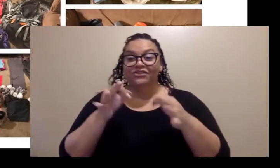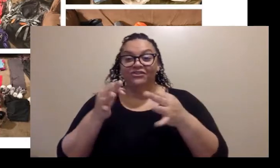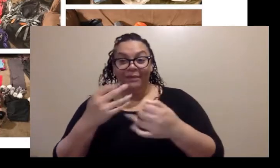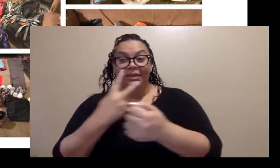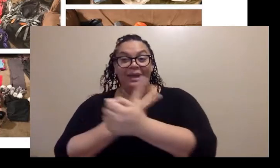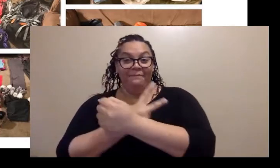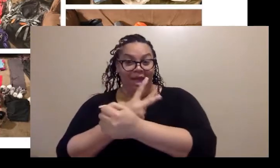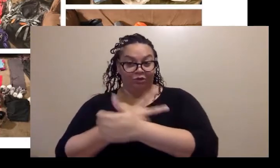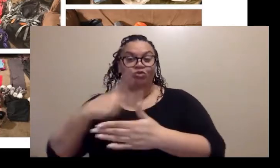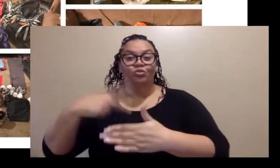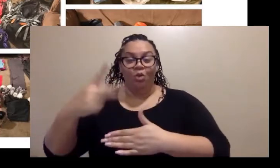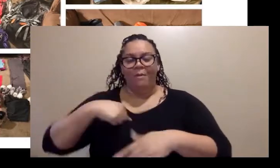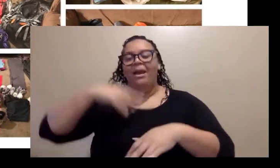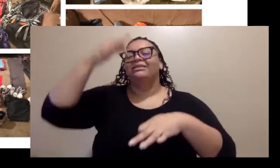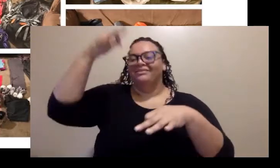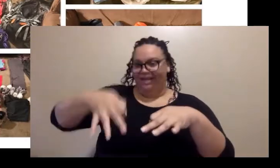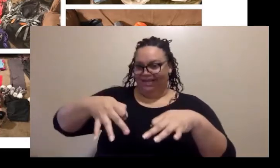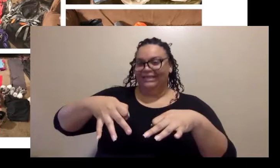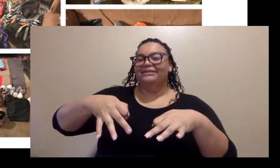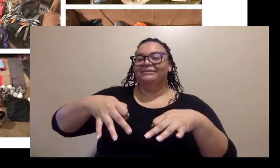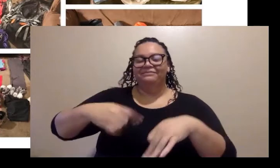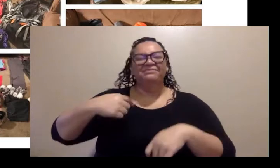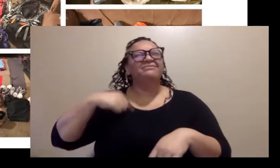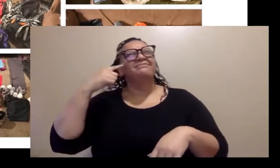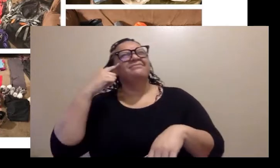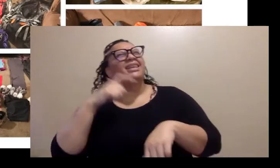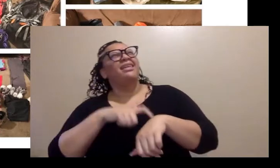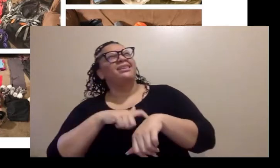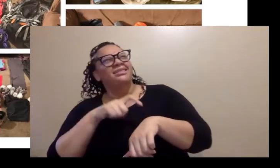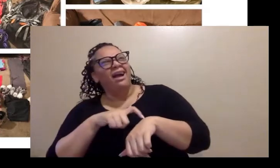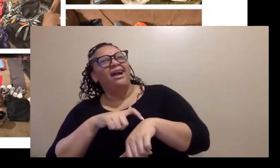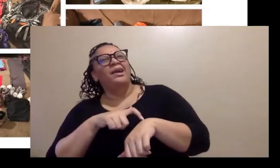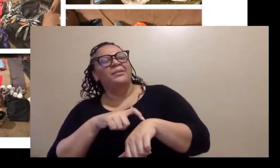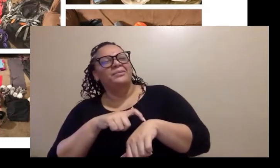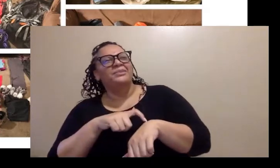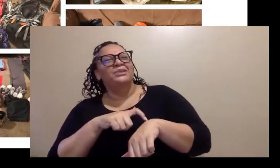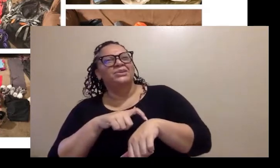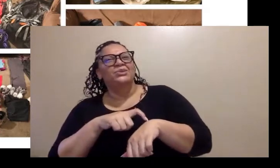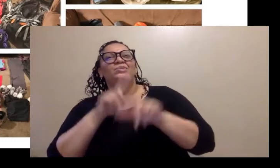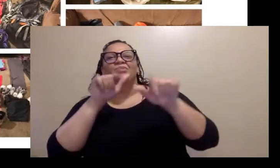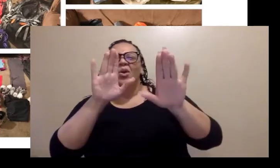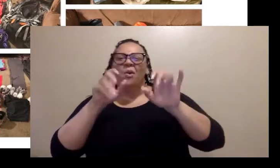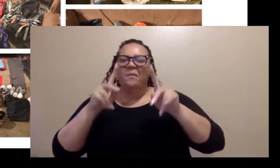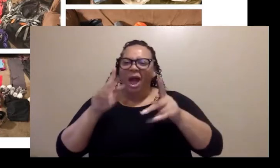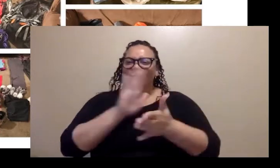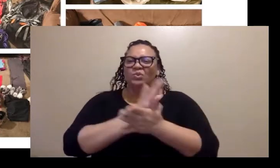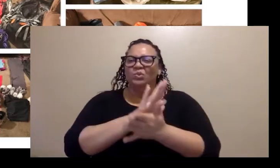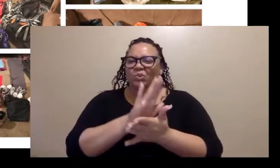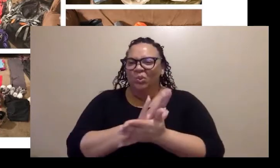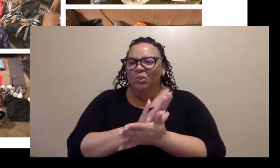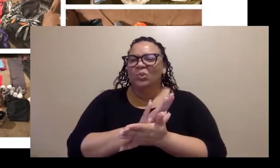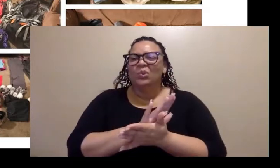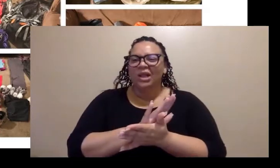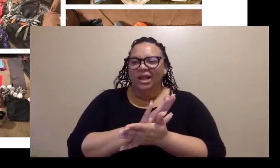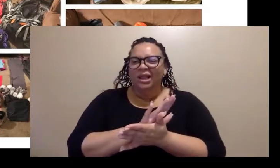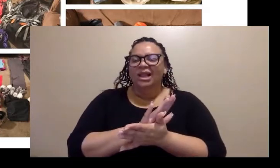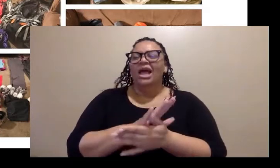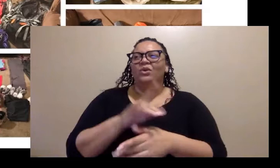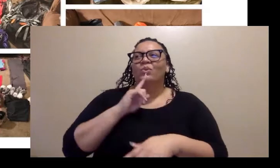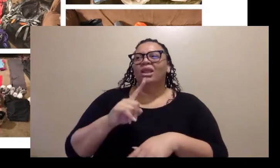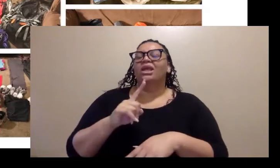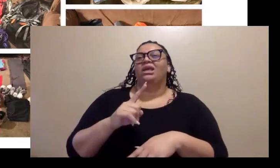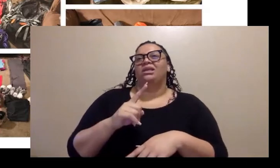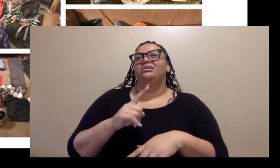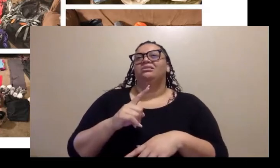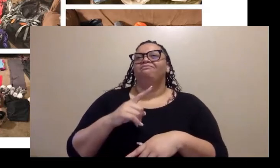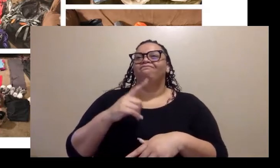master's program. I had decided that I think it's time for me to start to go back to school and get some further my education around being